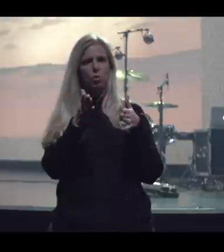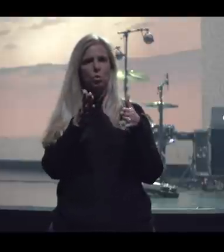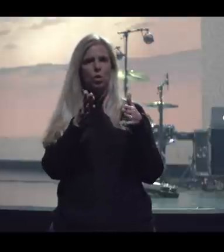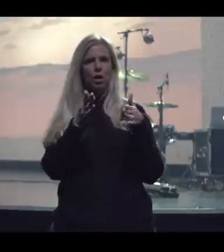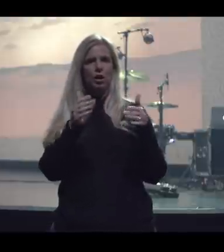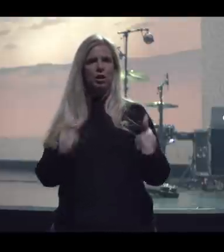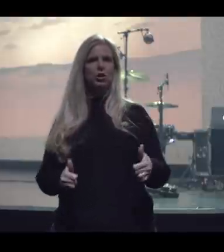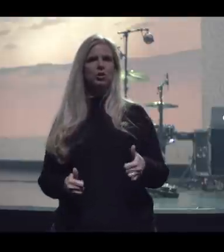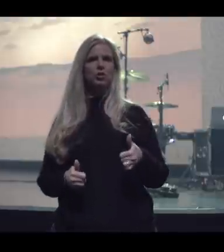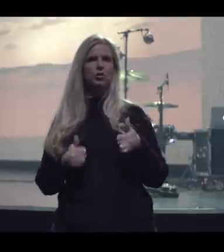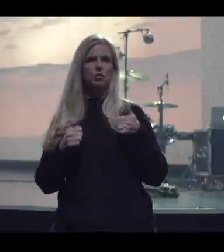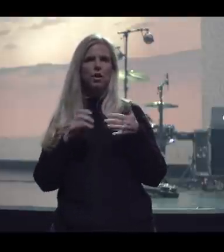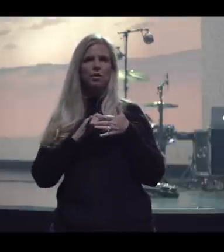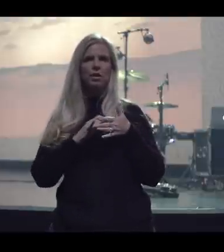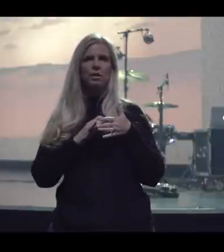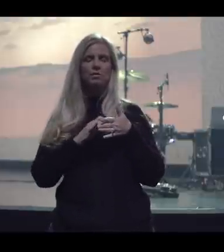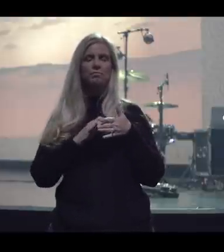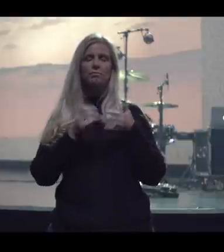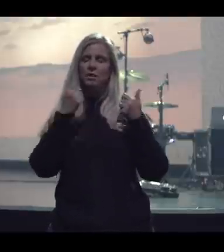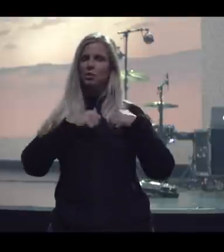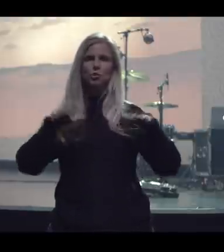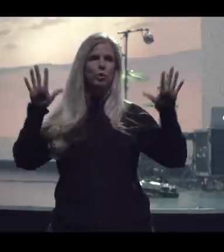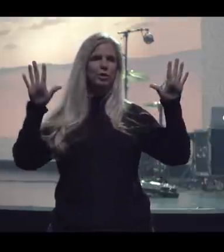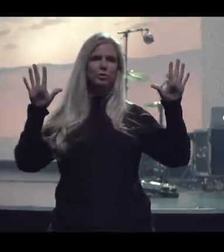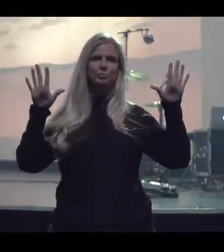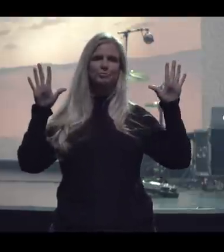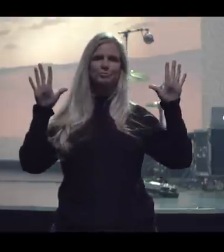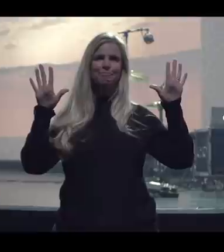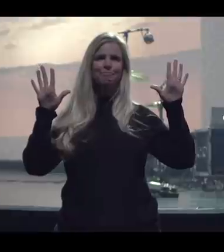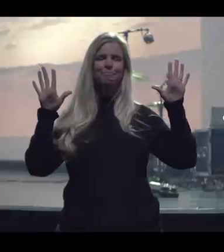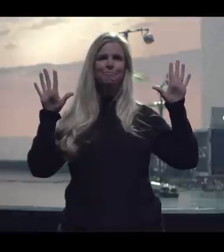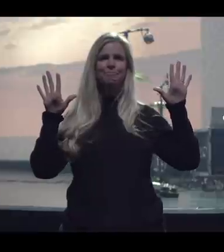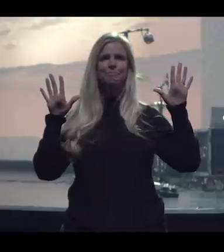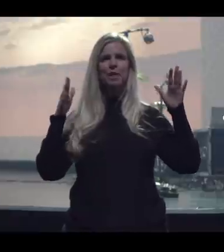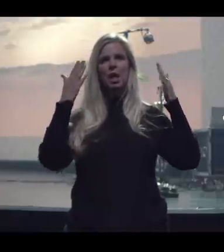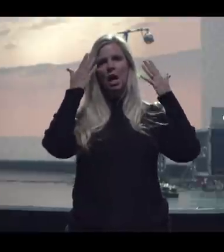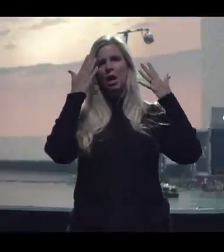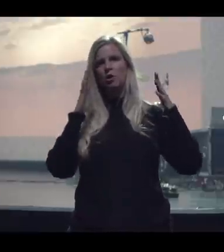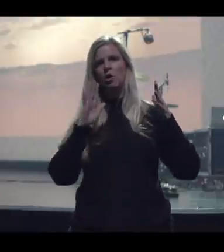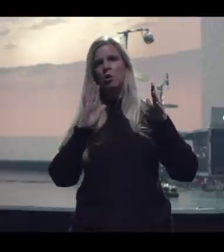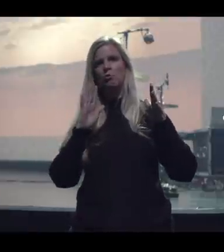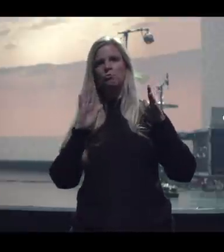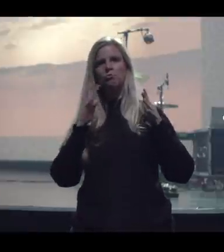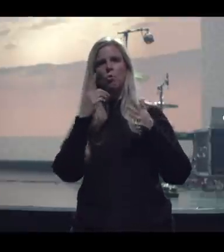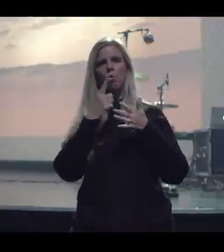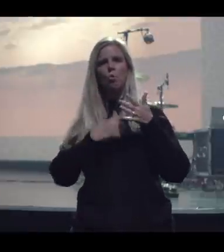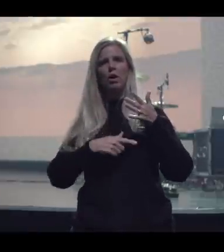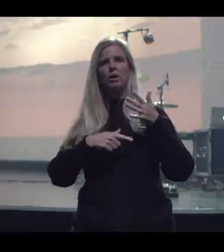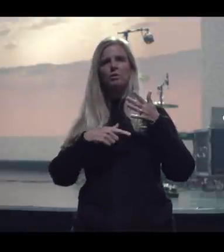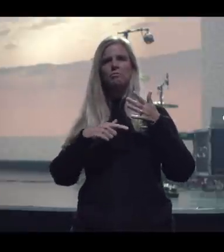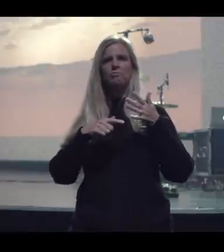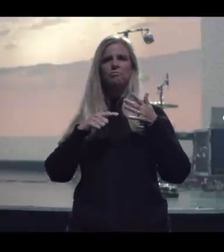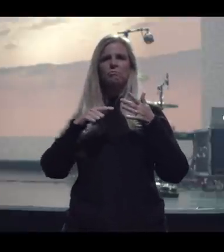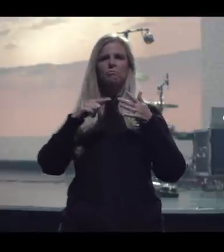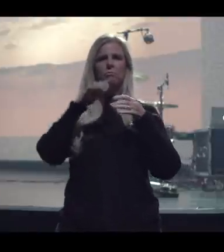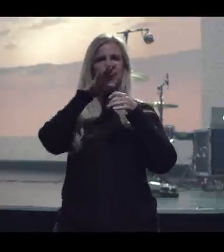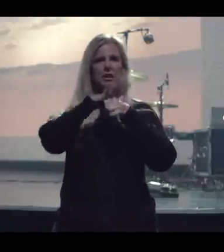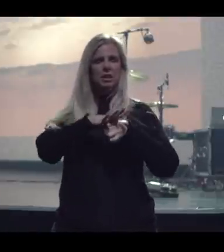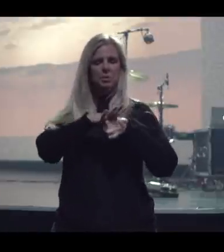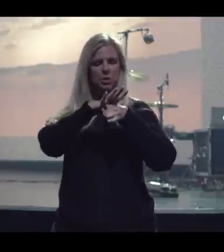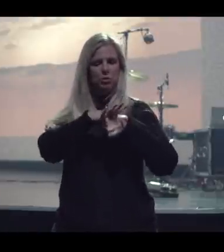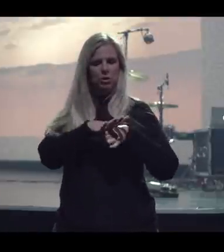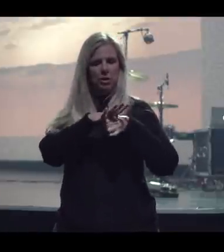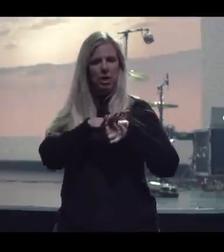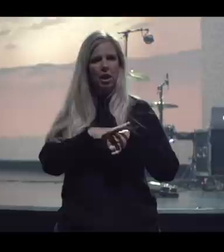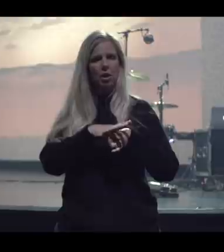it is to surrender it. And I don't know what wolves are surrounding you. Maybe you're lost on a ledge by yourself. Maybe